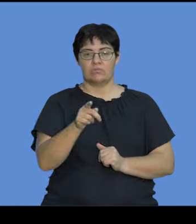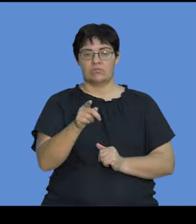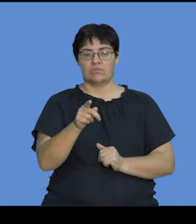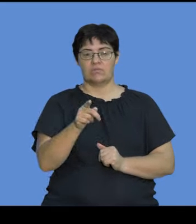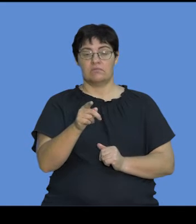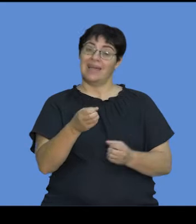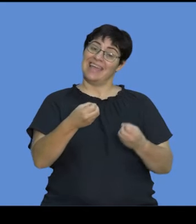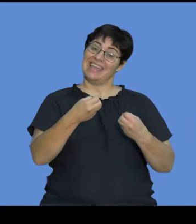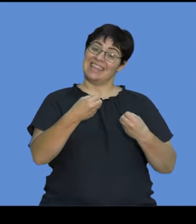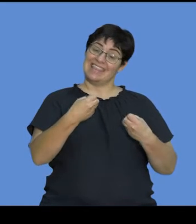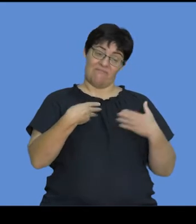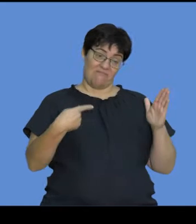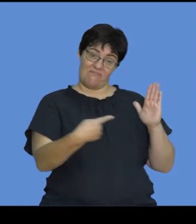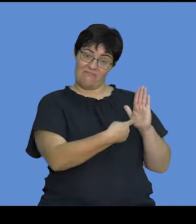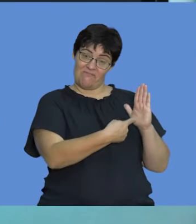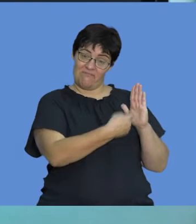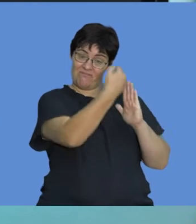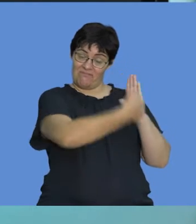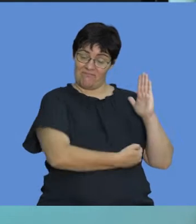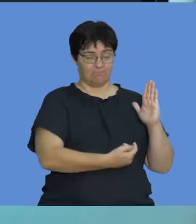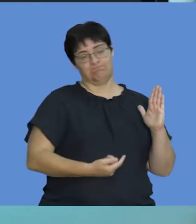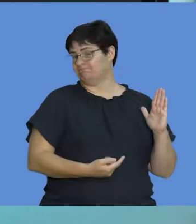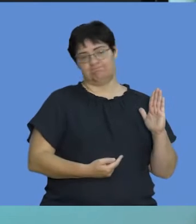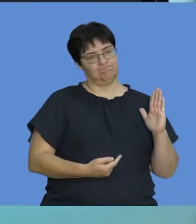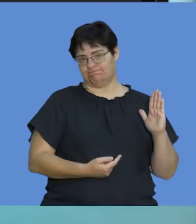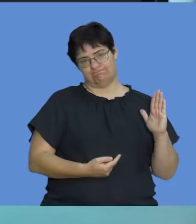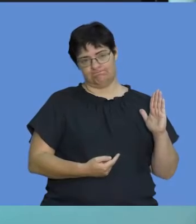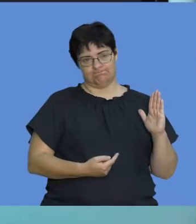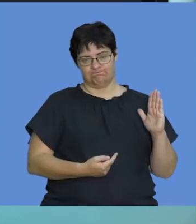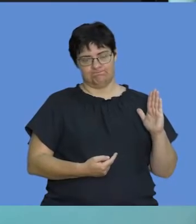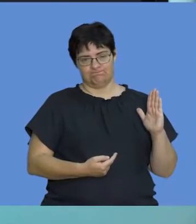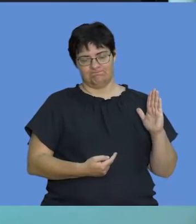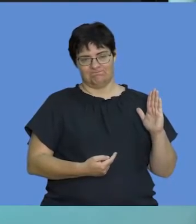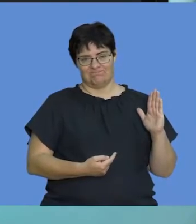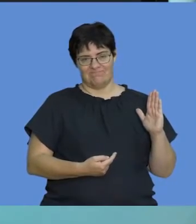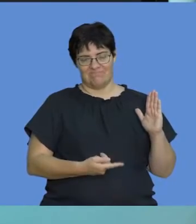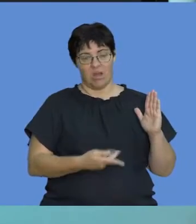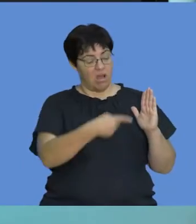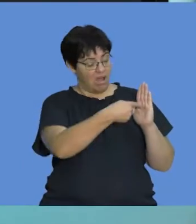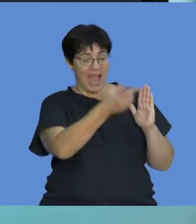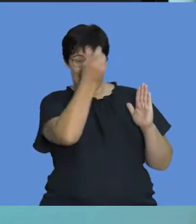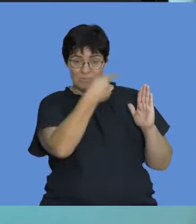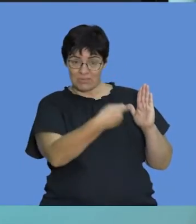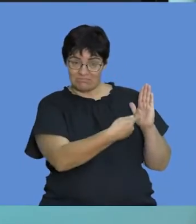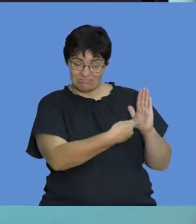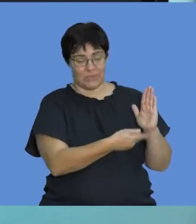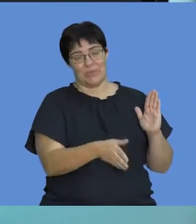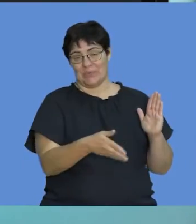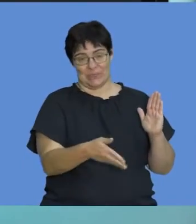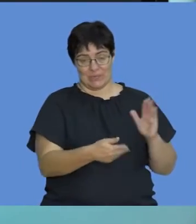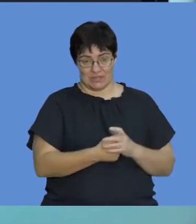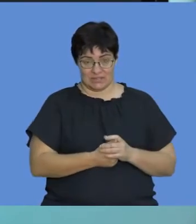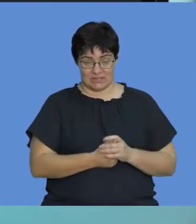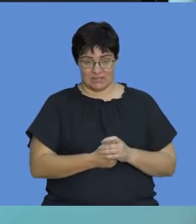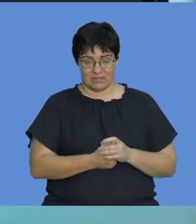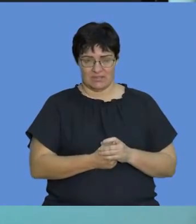given this equation, okay? This is not going to be on your information sheet. But